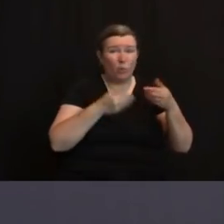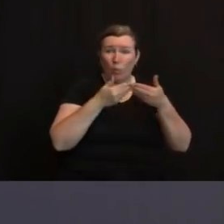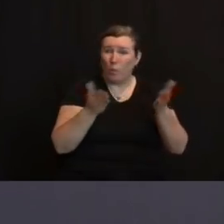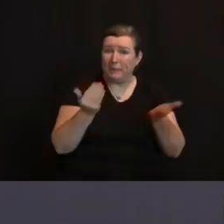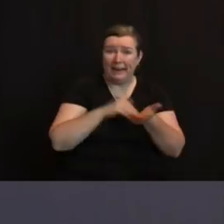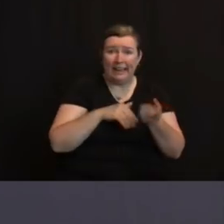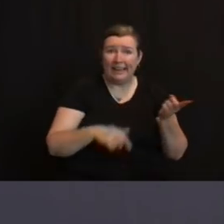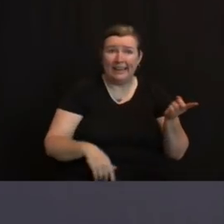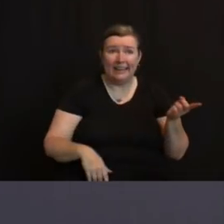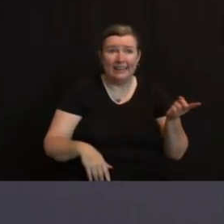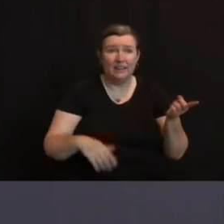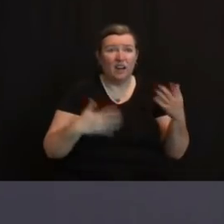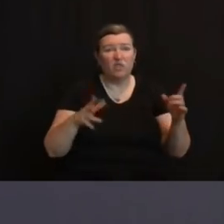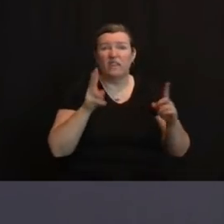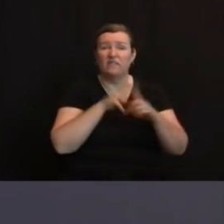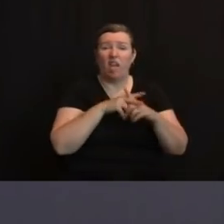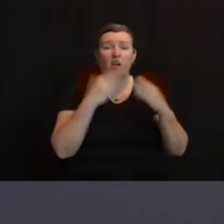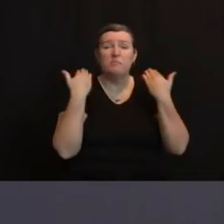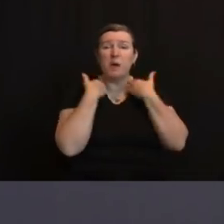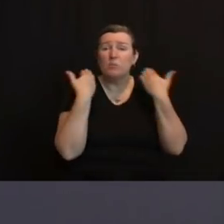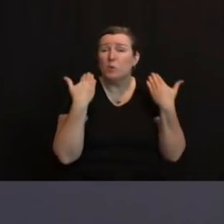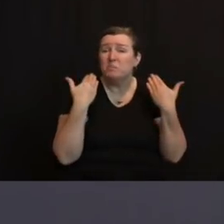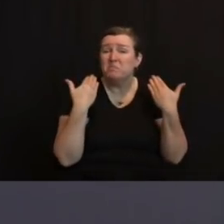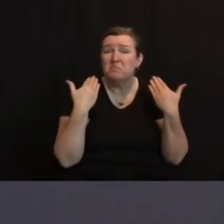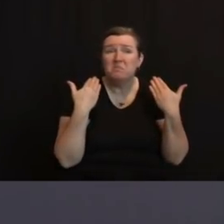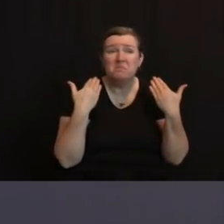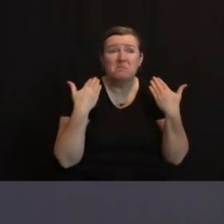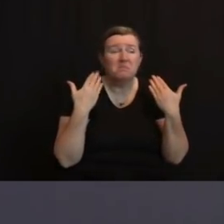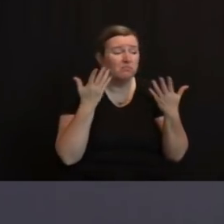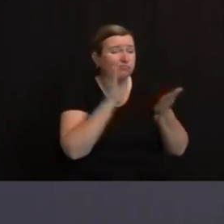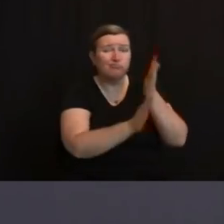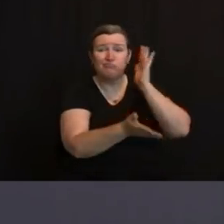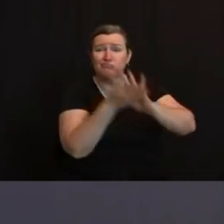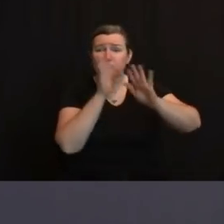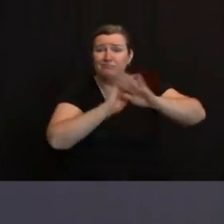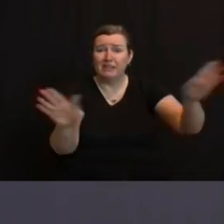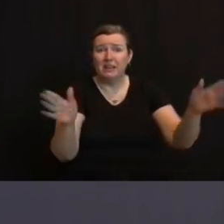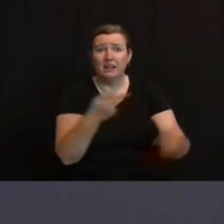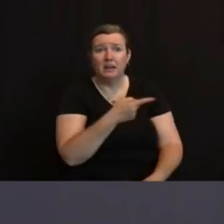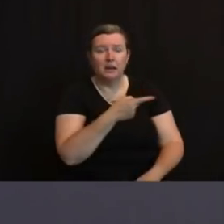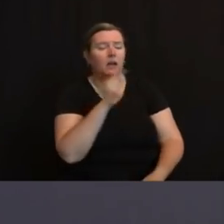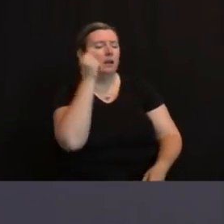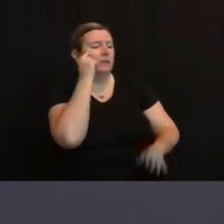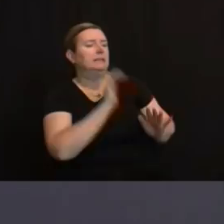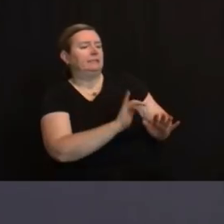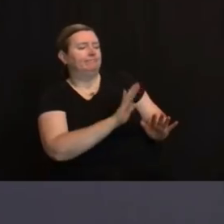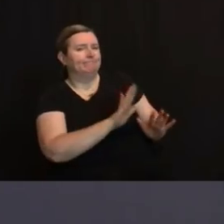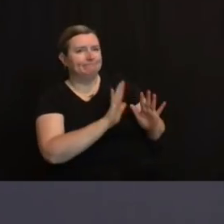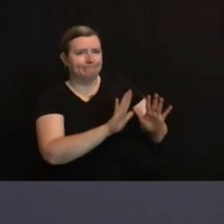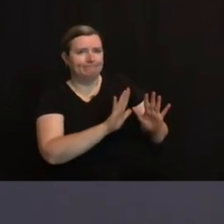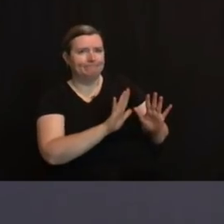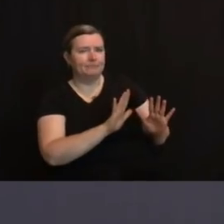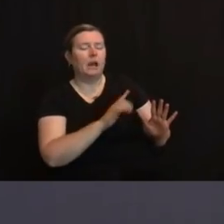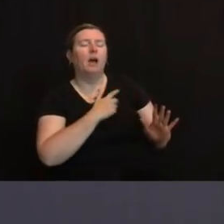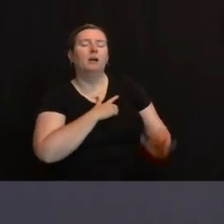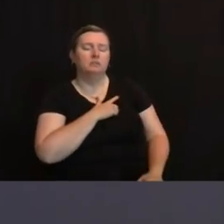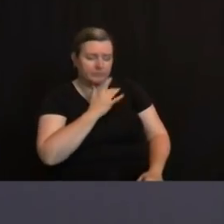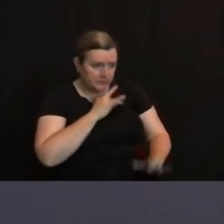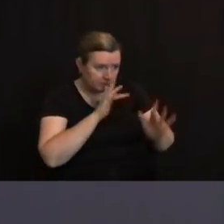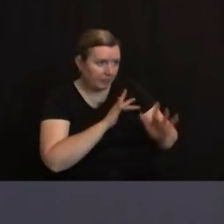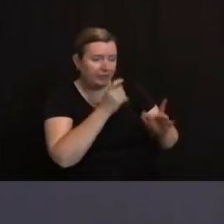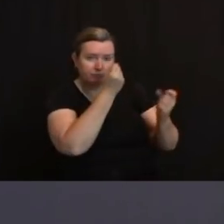for bankruptcy. And that's it. Their businesses. Listen, all I can say is I've got enormous sympathy for them.